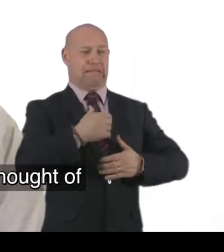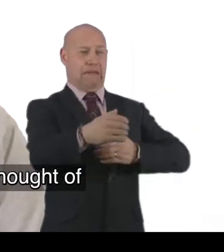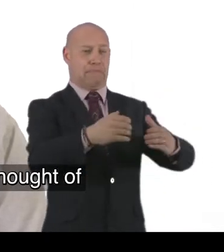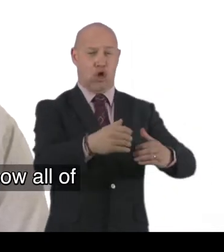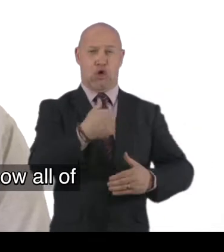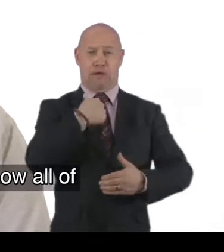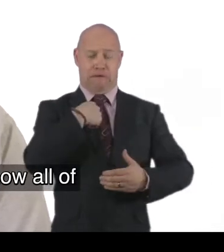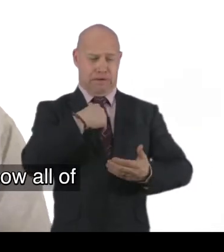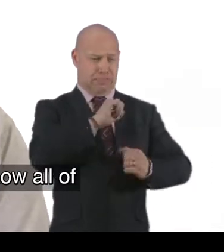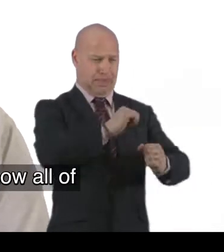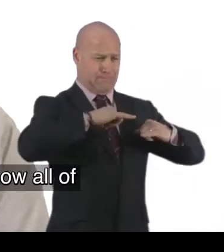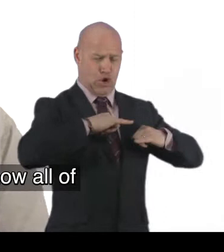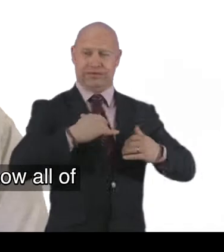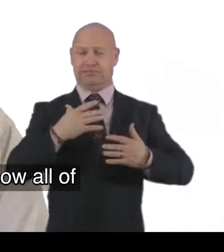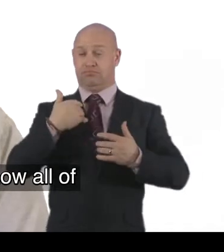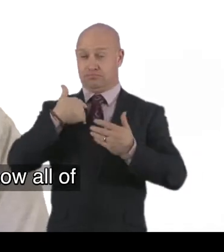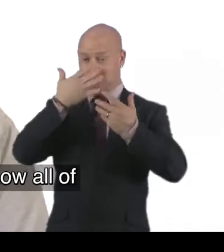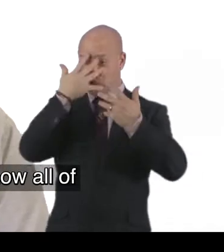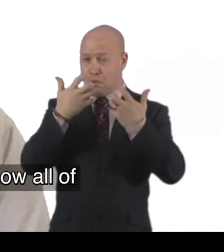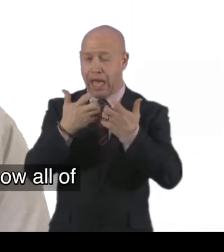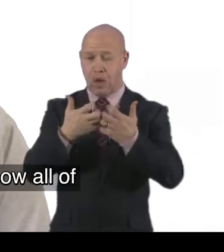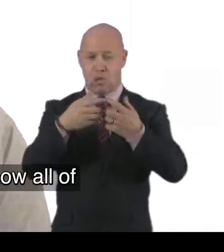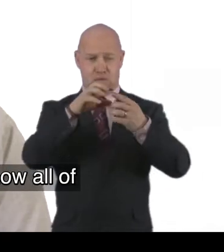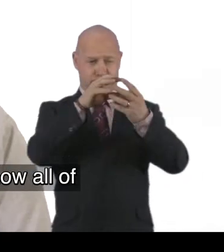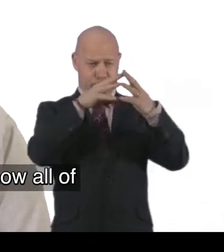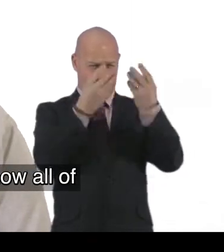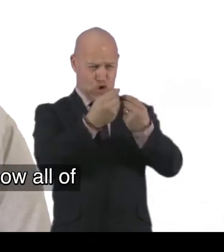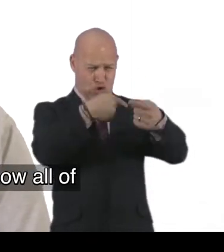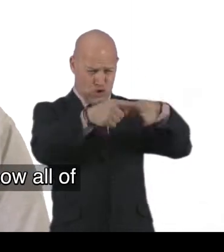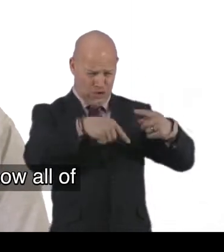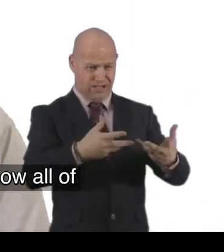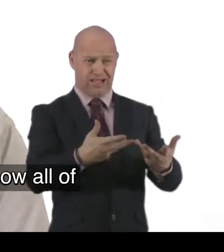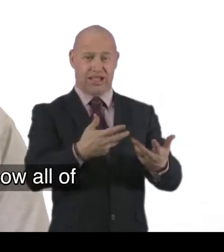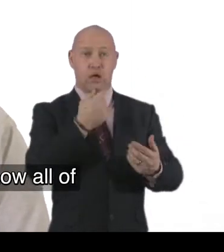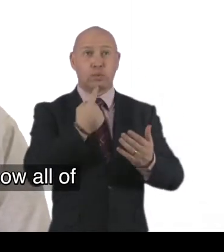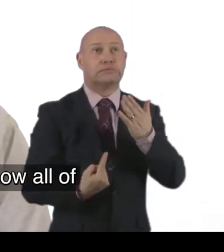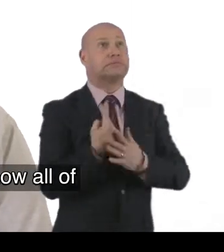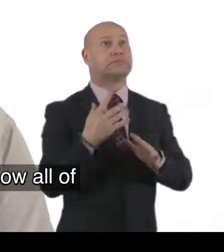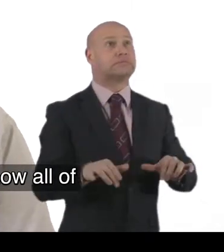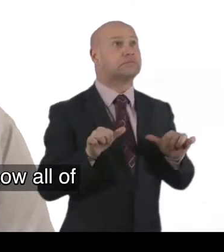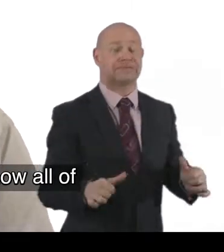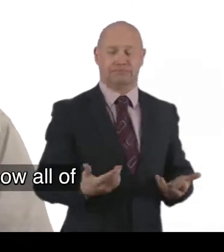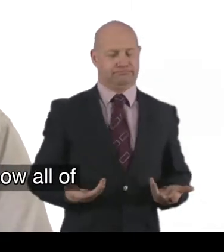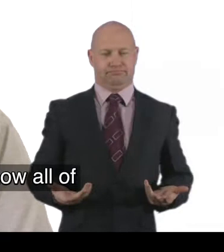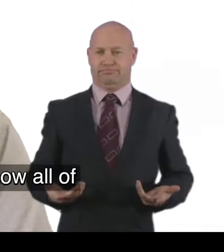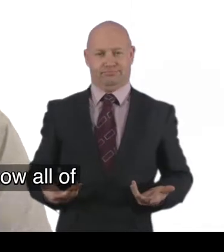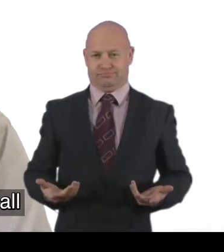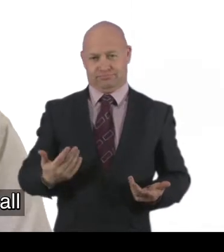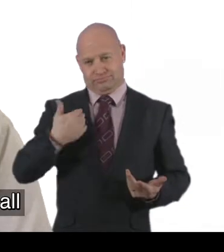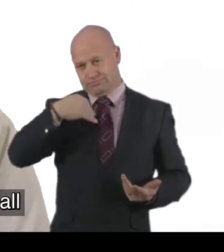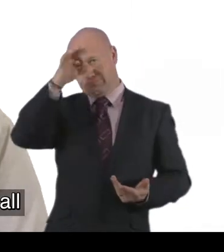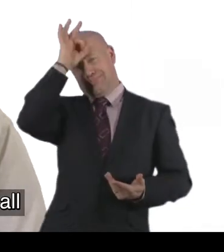an employer and having to employ someone. Had no idea how all of that would